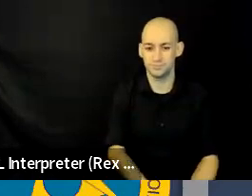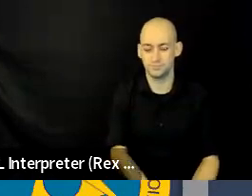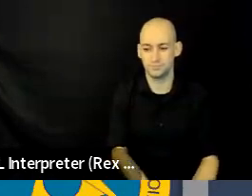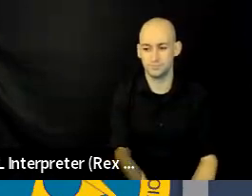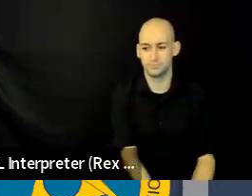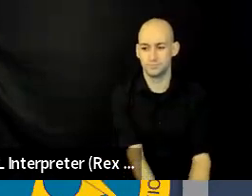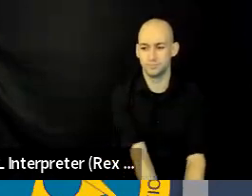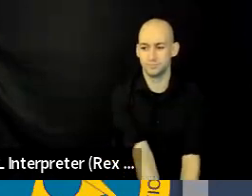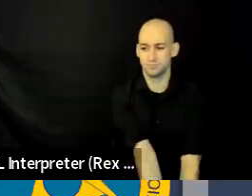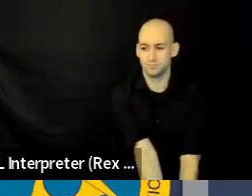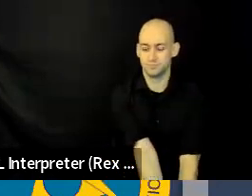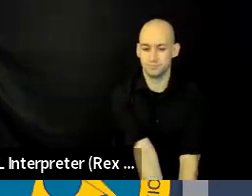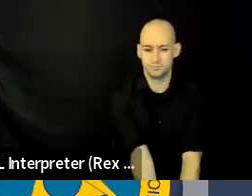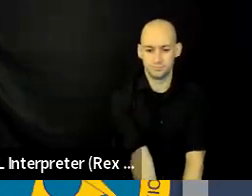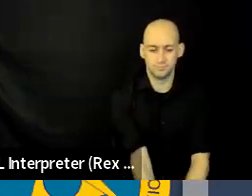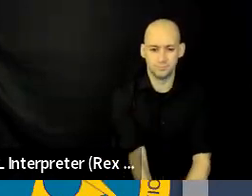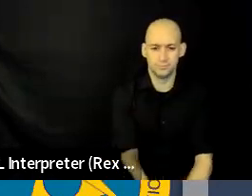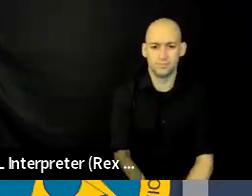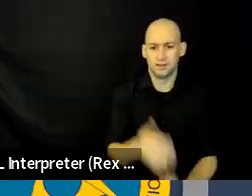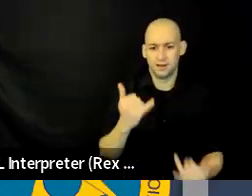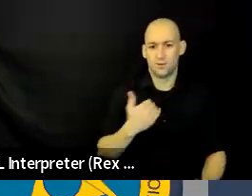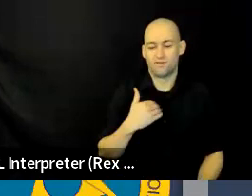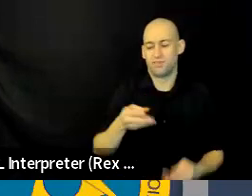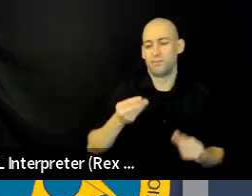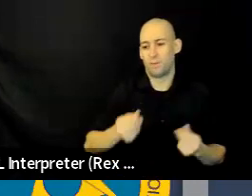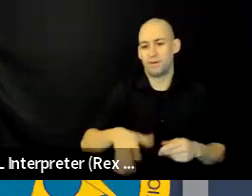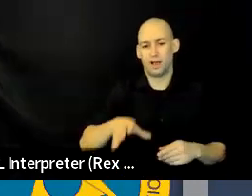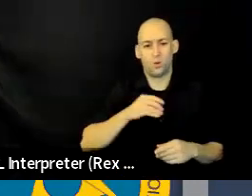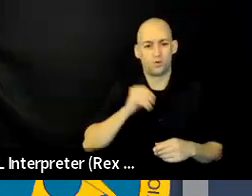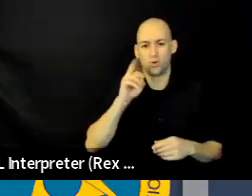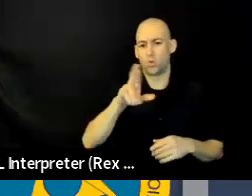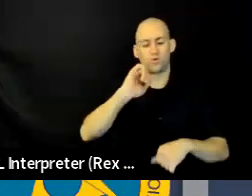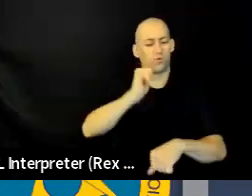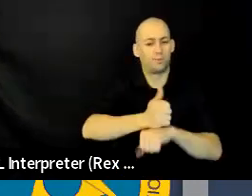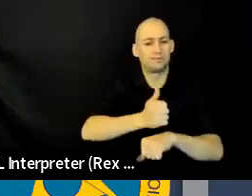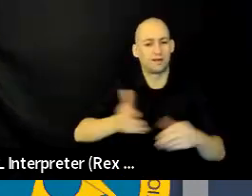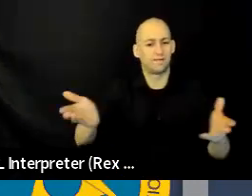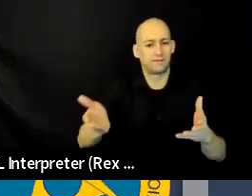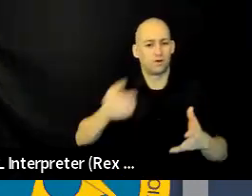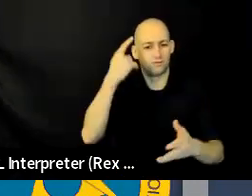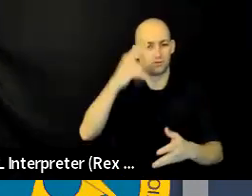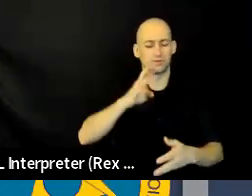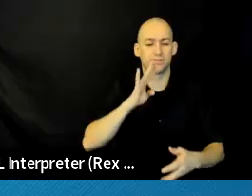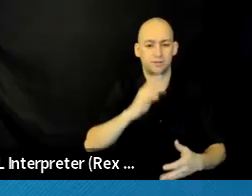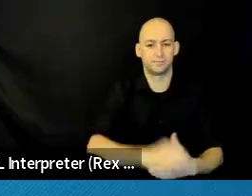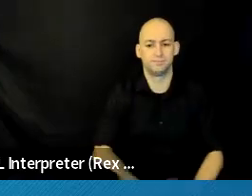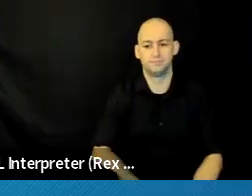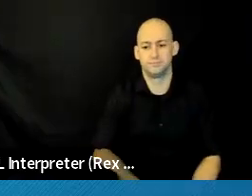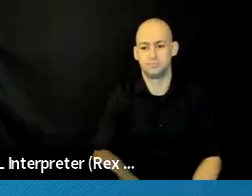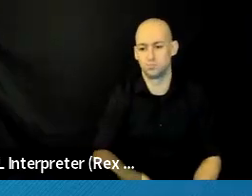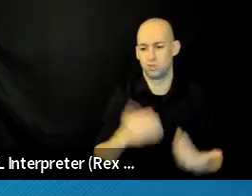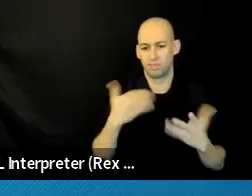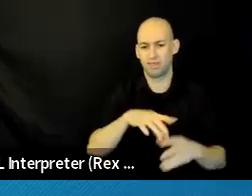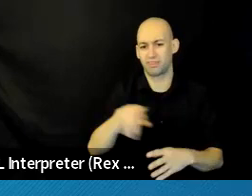Thank you. And now we have the property owner and/or the representatives here to speak. I'll let them introduce